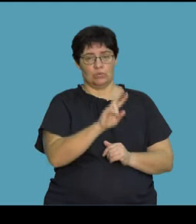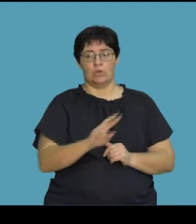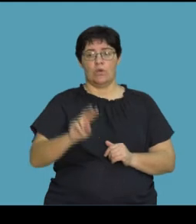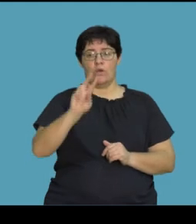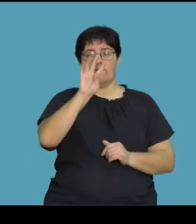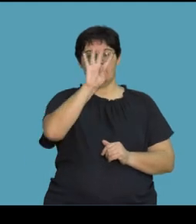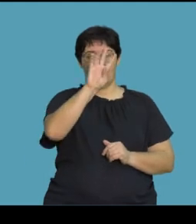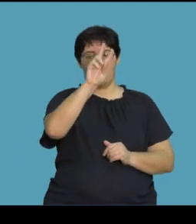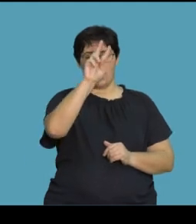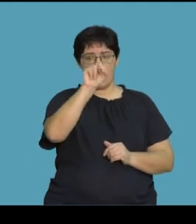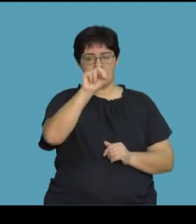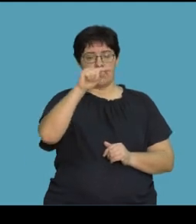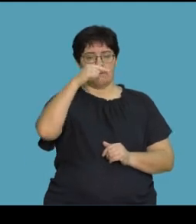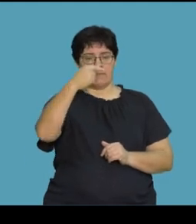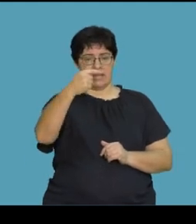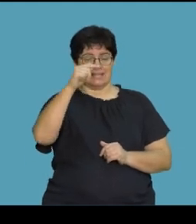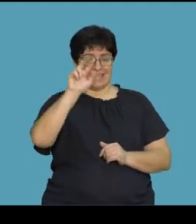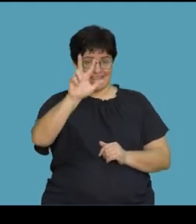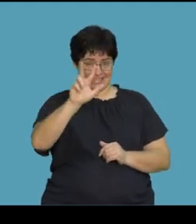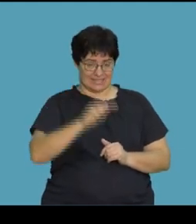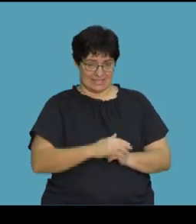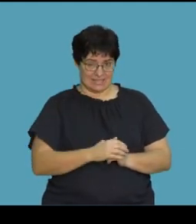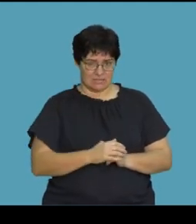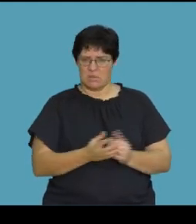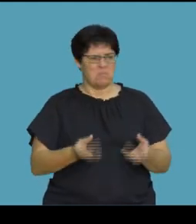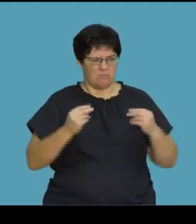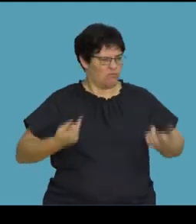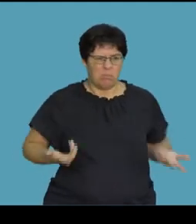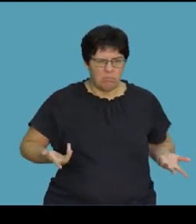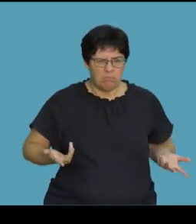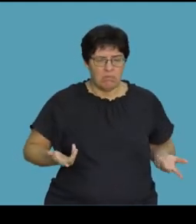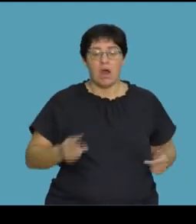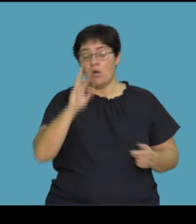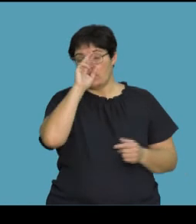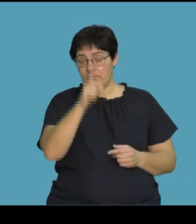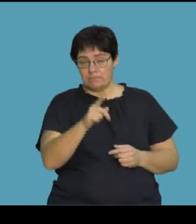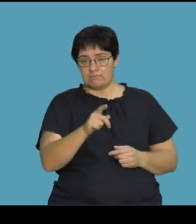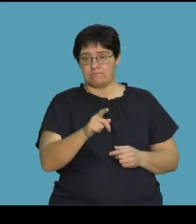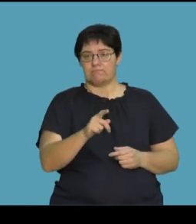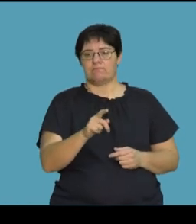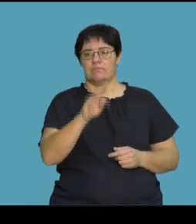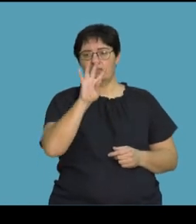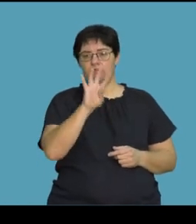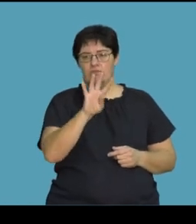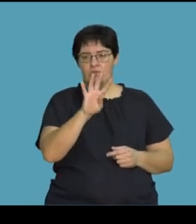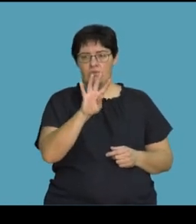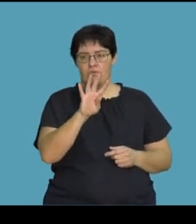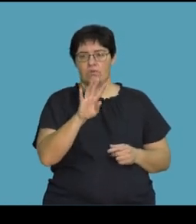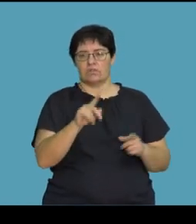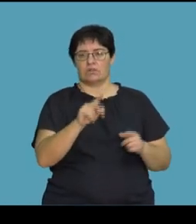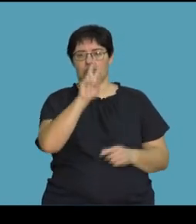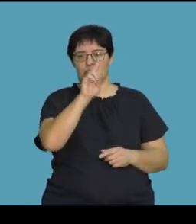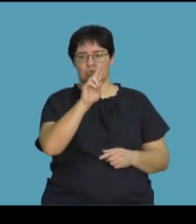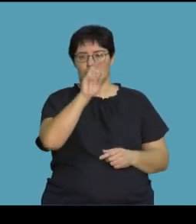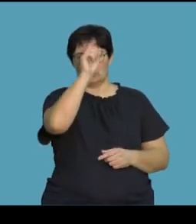2 to the exponent of 4n minus 8. Where do I get that from? Remember, 4 is the same